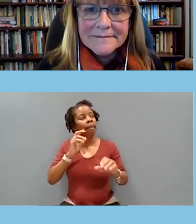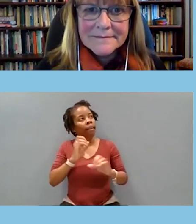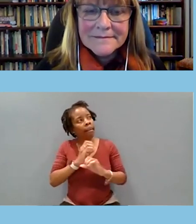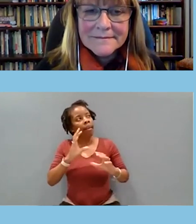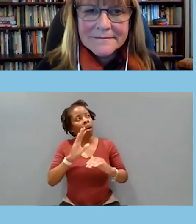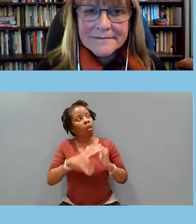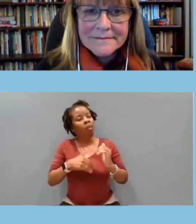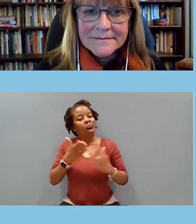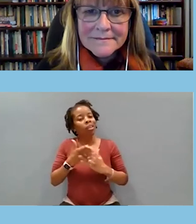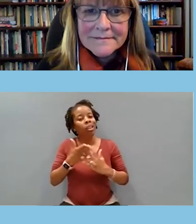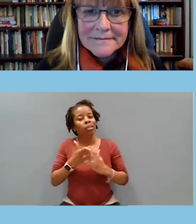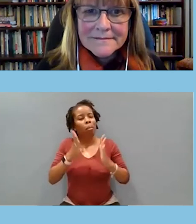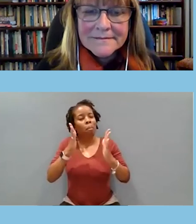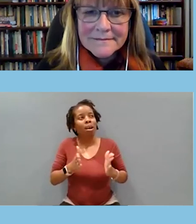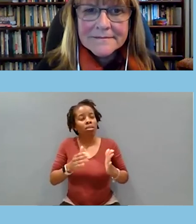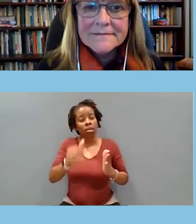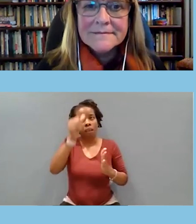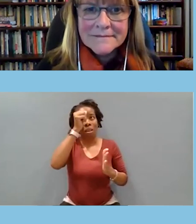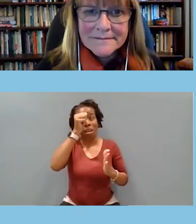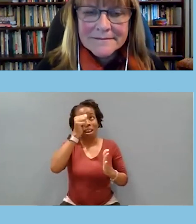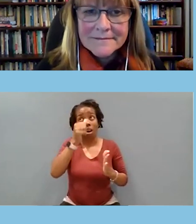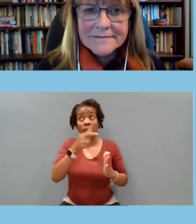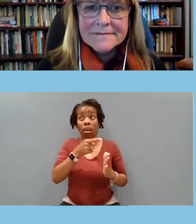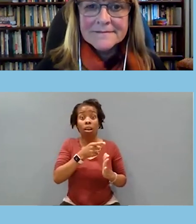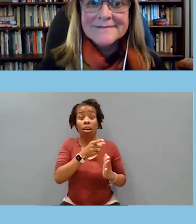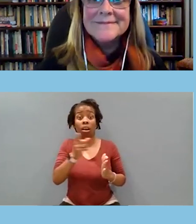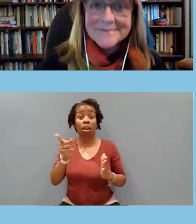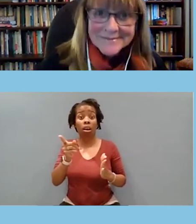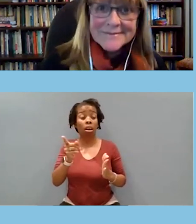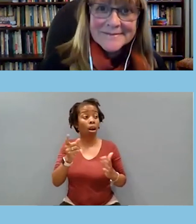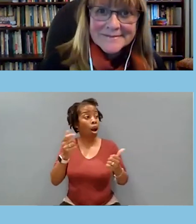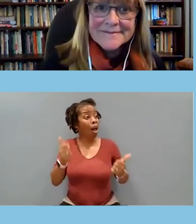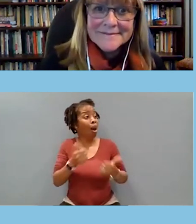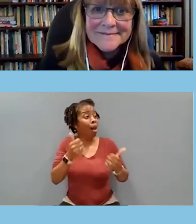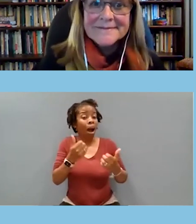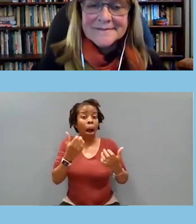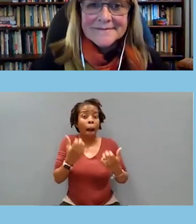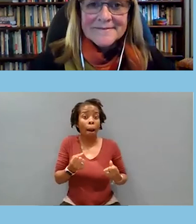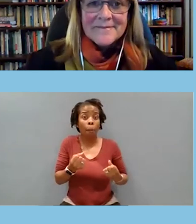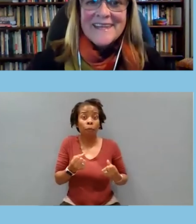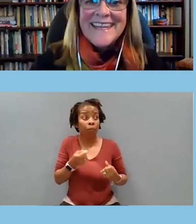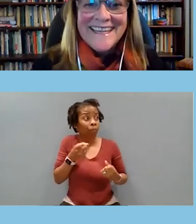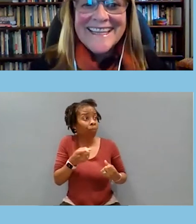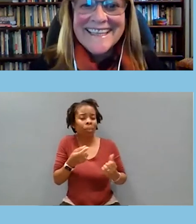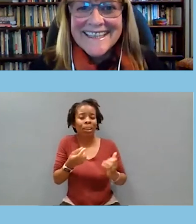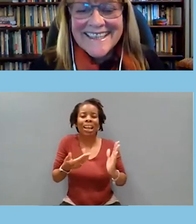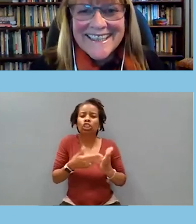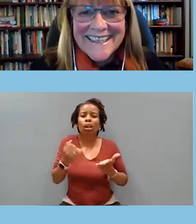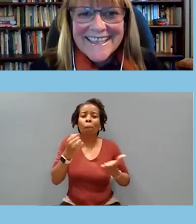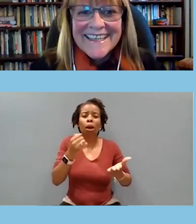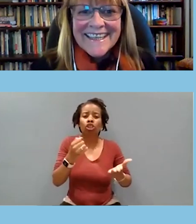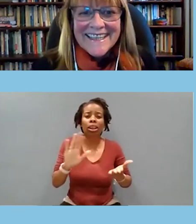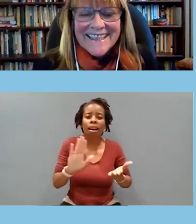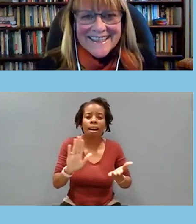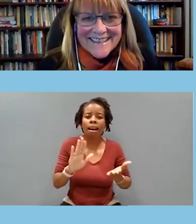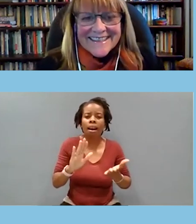paying attention to all of that provision that we presume to be a given, that doesn't require an additional budget, doesn't require an extra